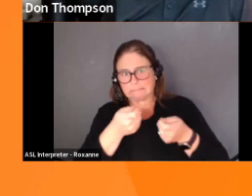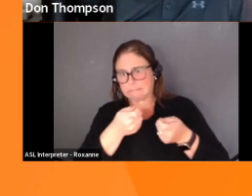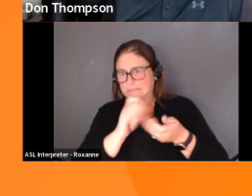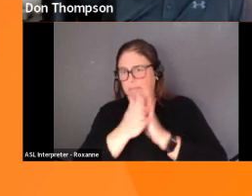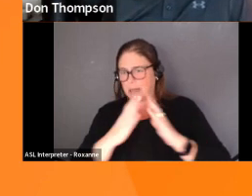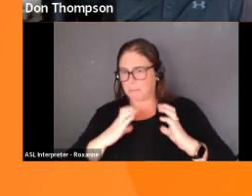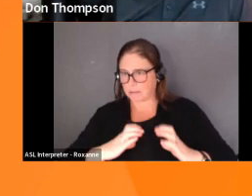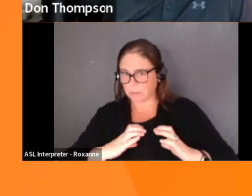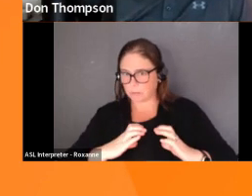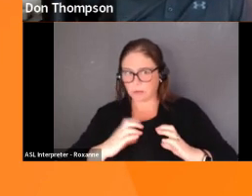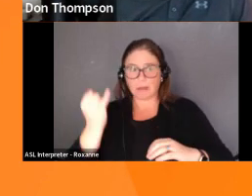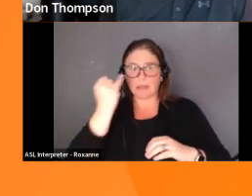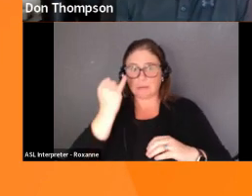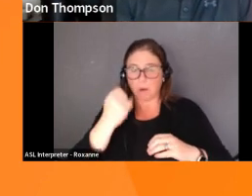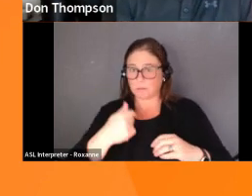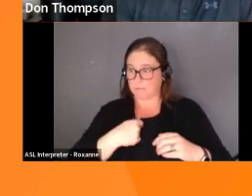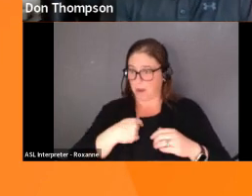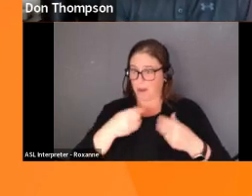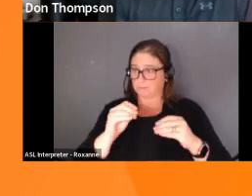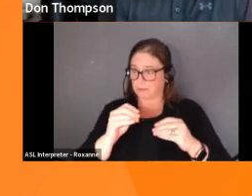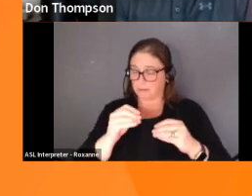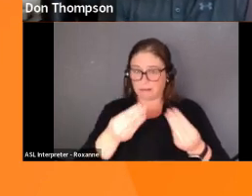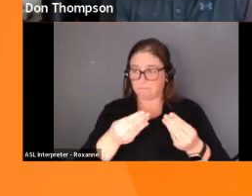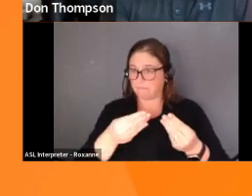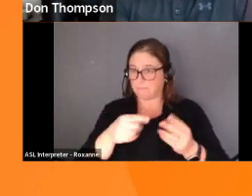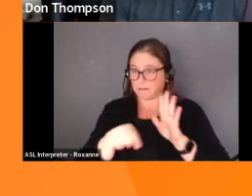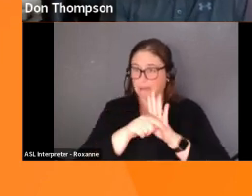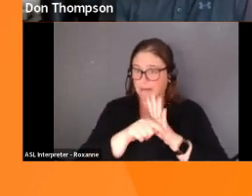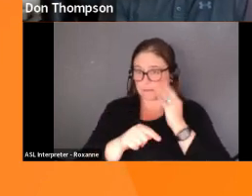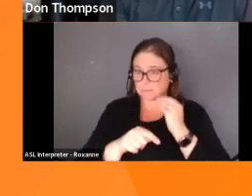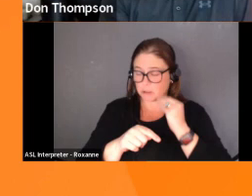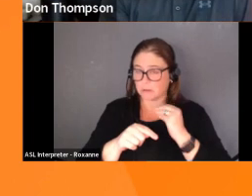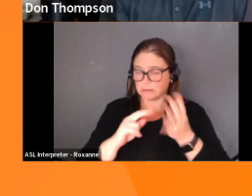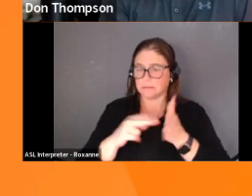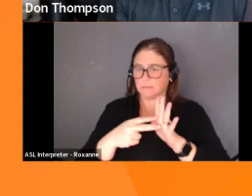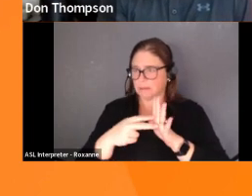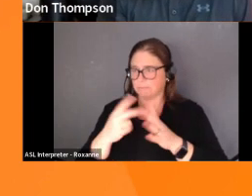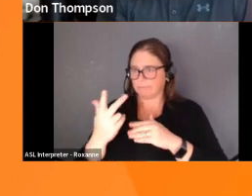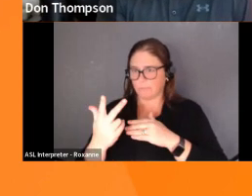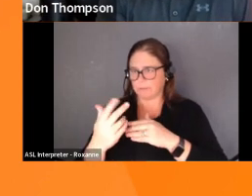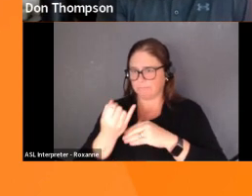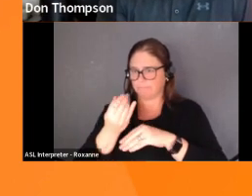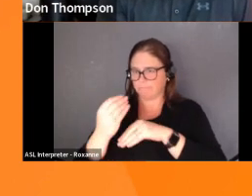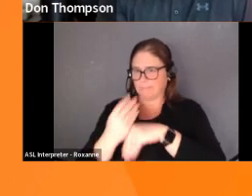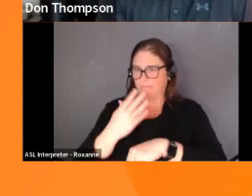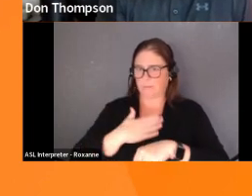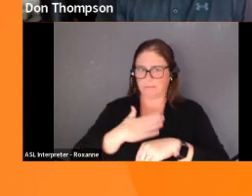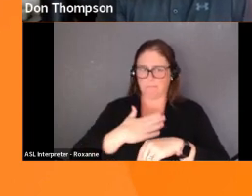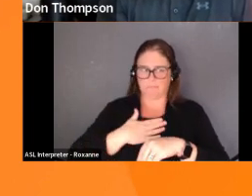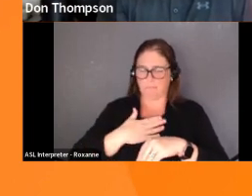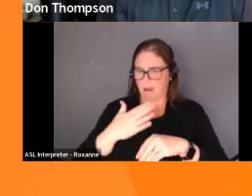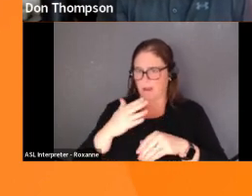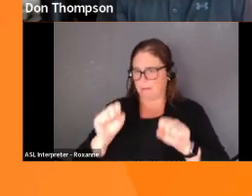a bad experience. Okay, so how does Amazon work? Think about the customer.